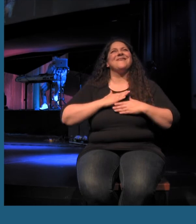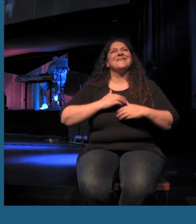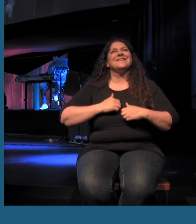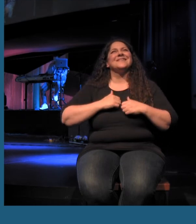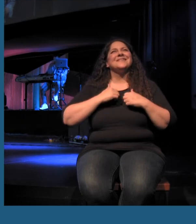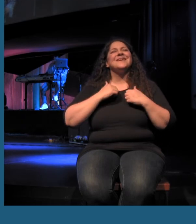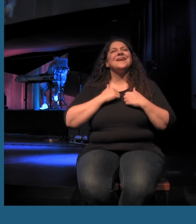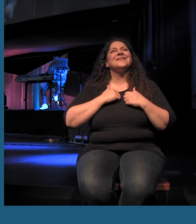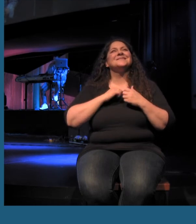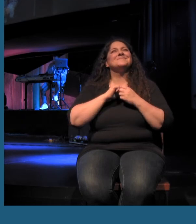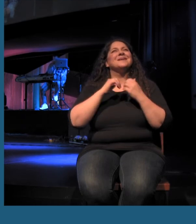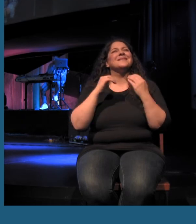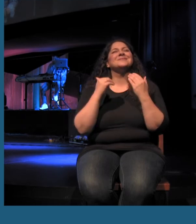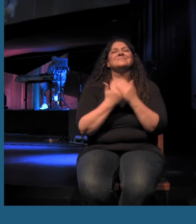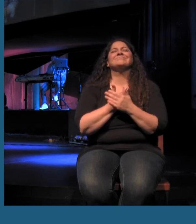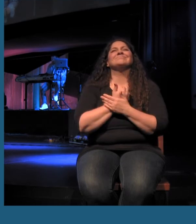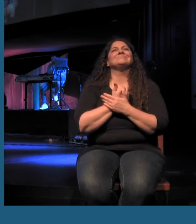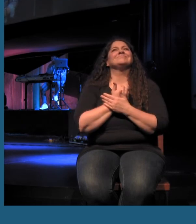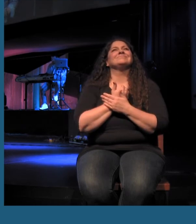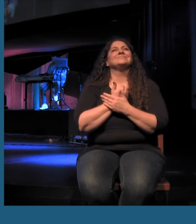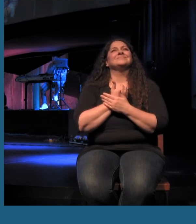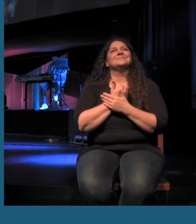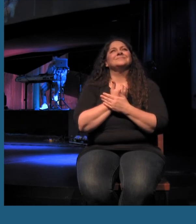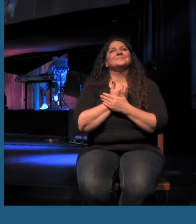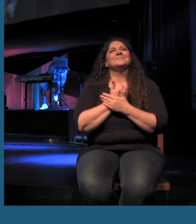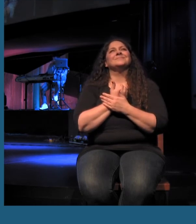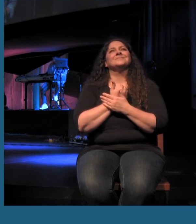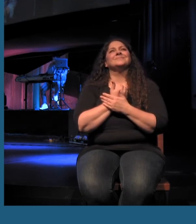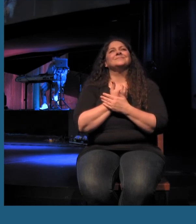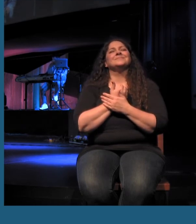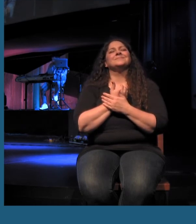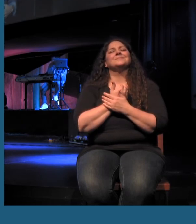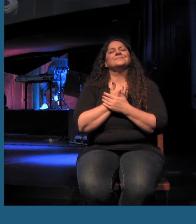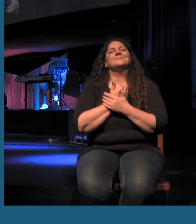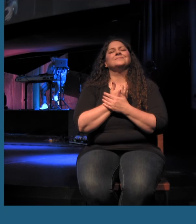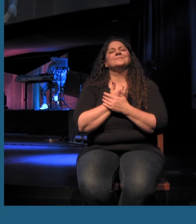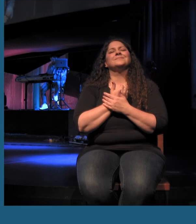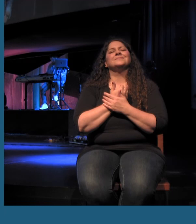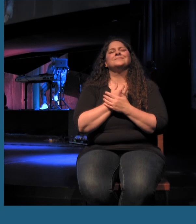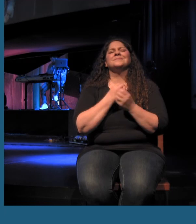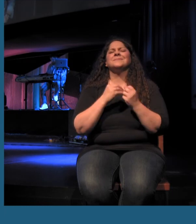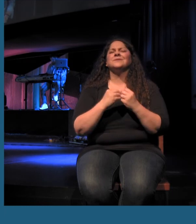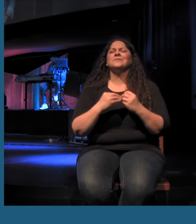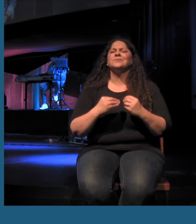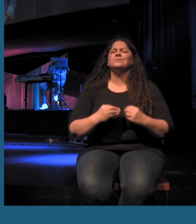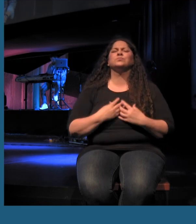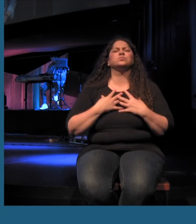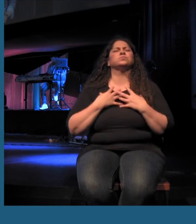refresh, reignite,